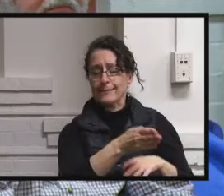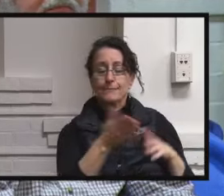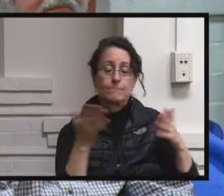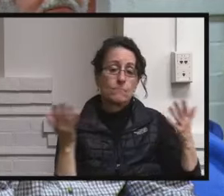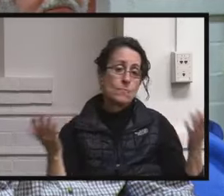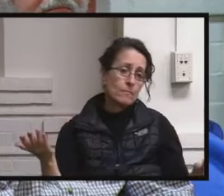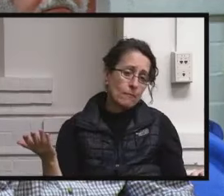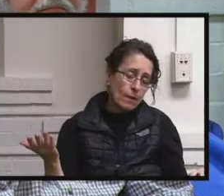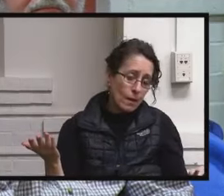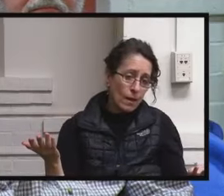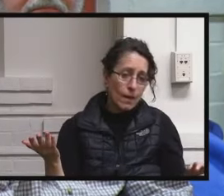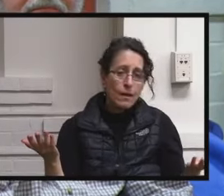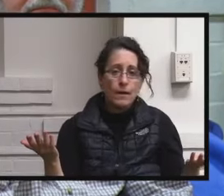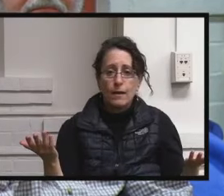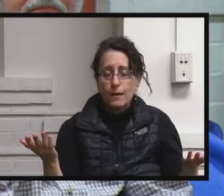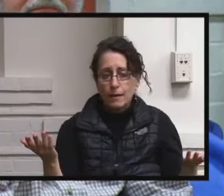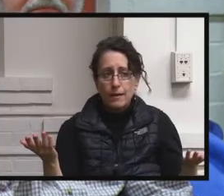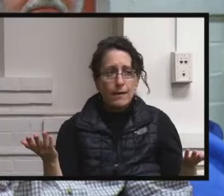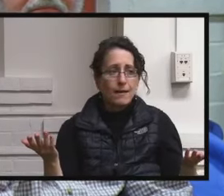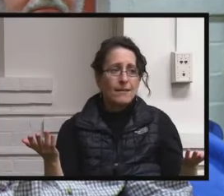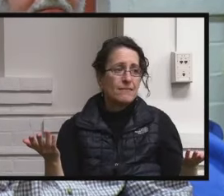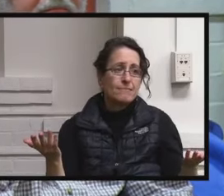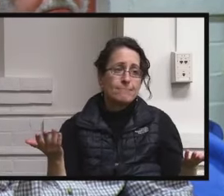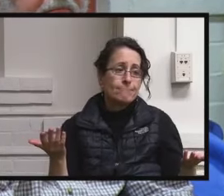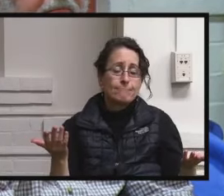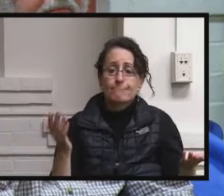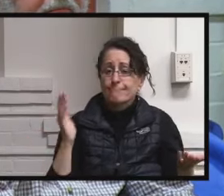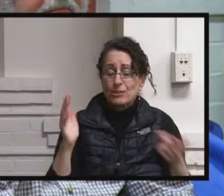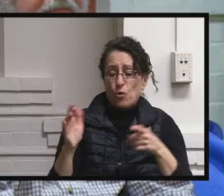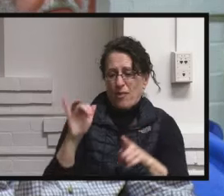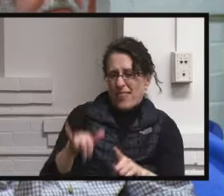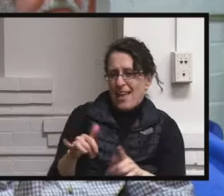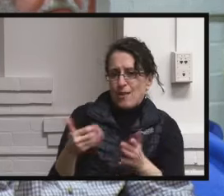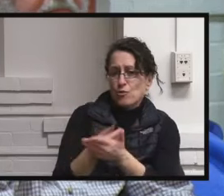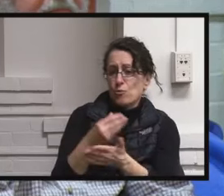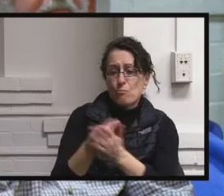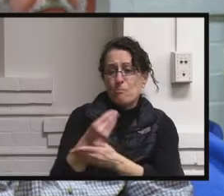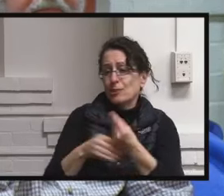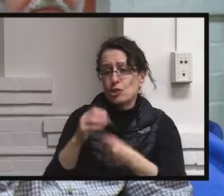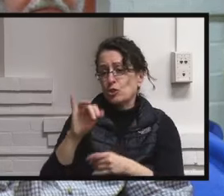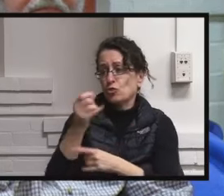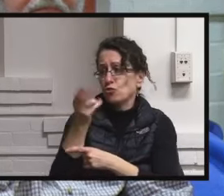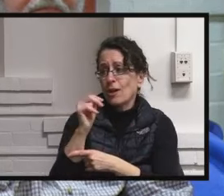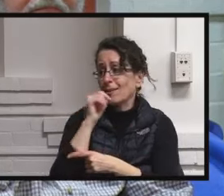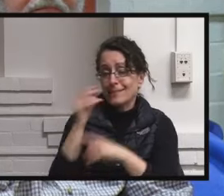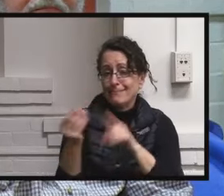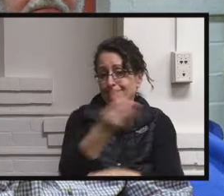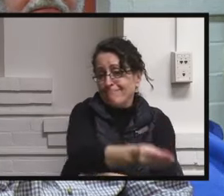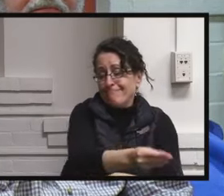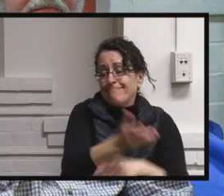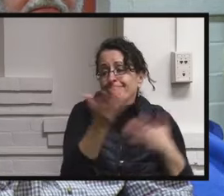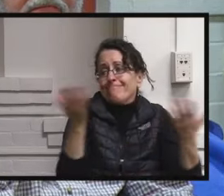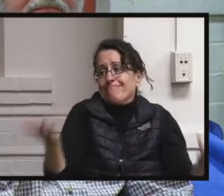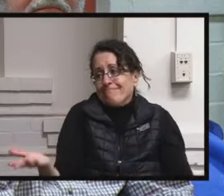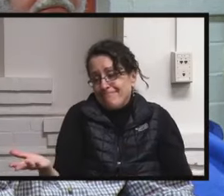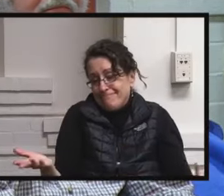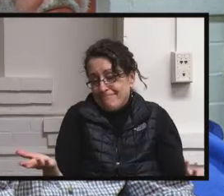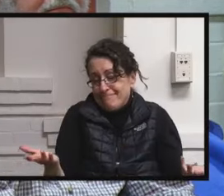purely a situation of that new budget not getting to the town or not getting to Mr.